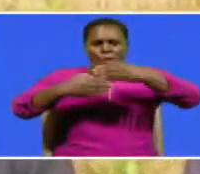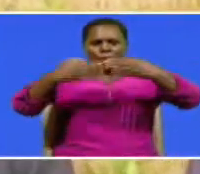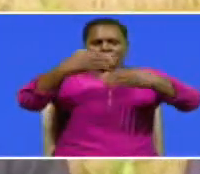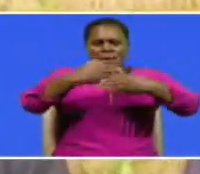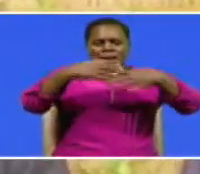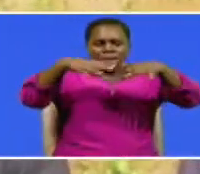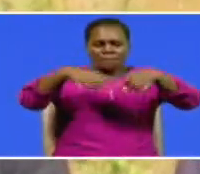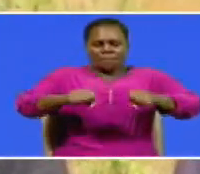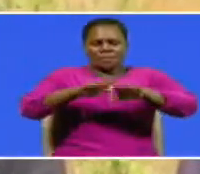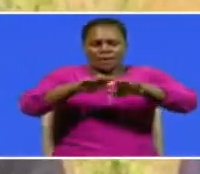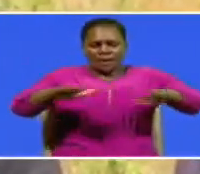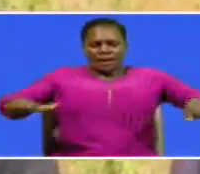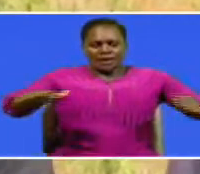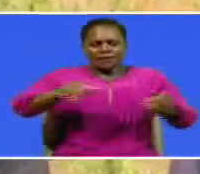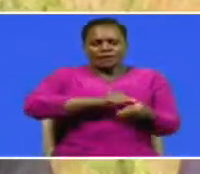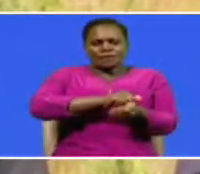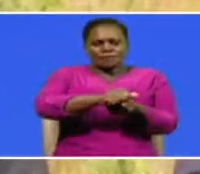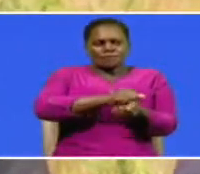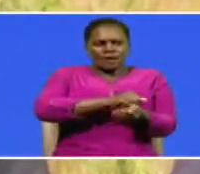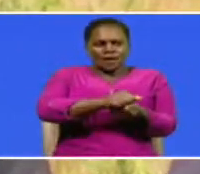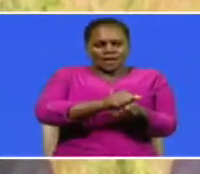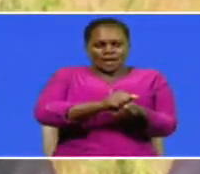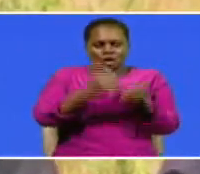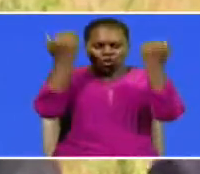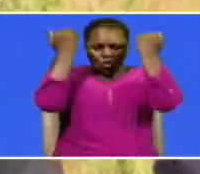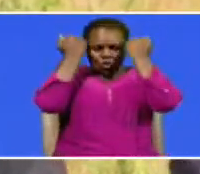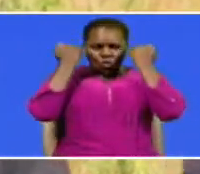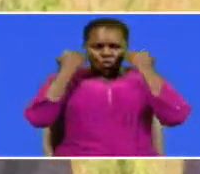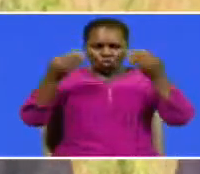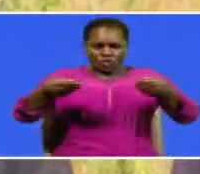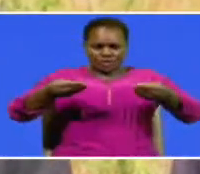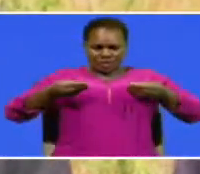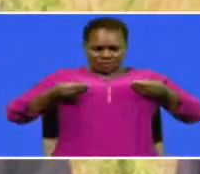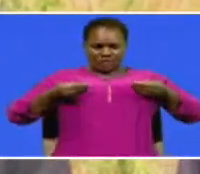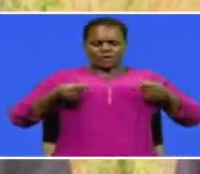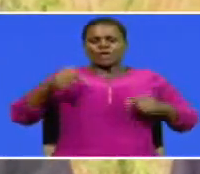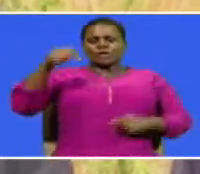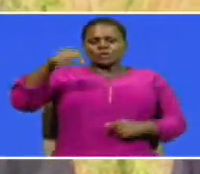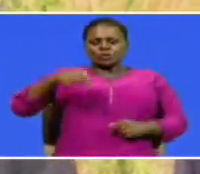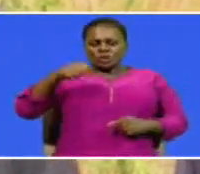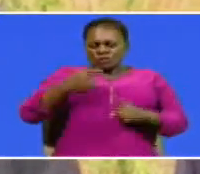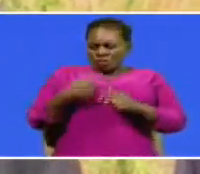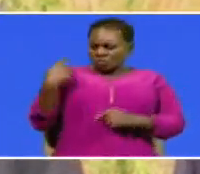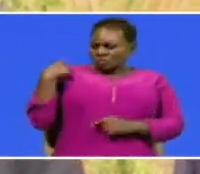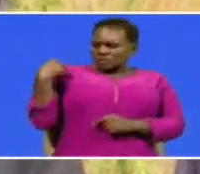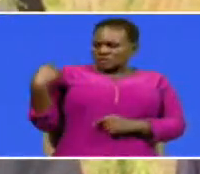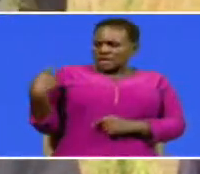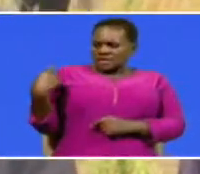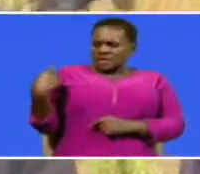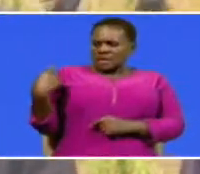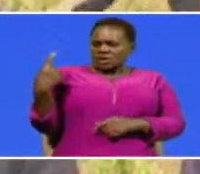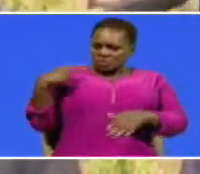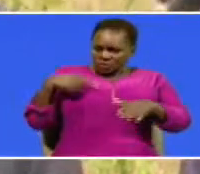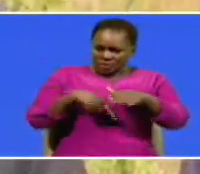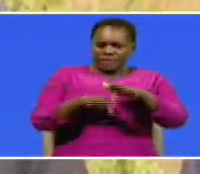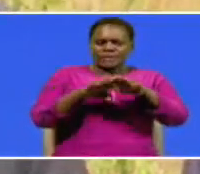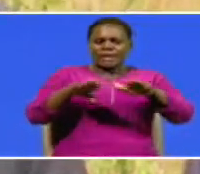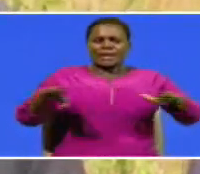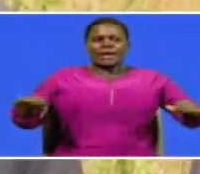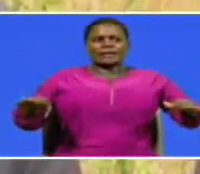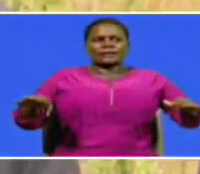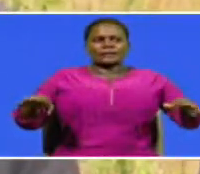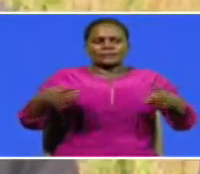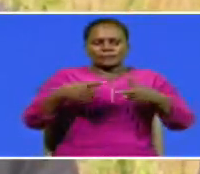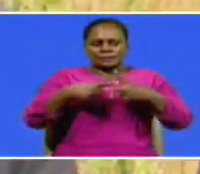Tulichukua shamba on Friday, tulipewa na kotini. Na leo, kuanzia jana kote, tumeingia kwa shamba, tumetake